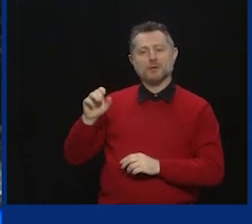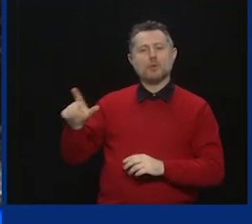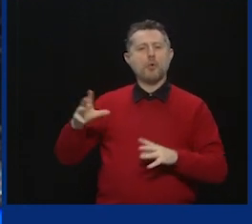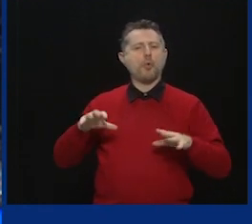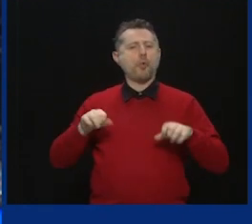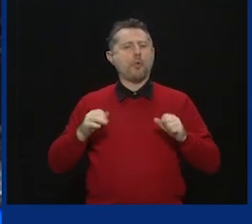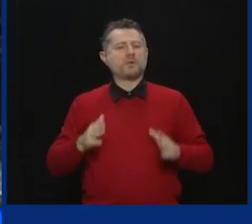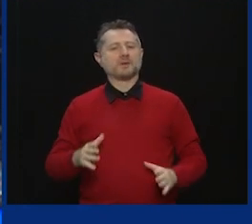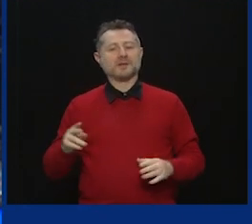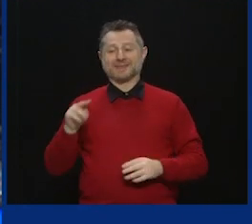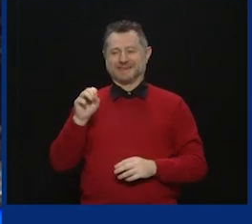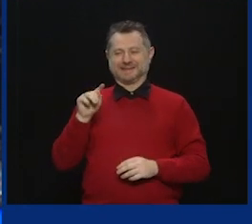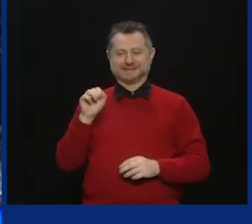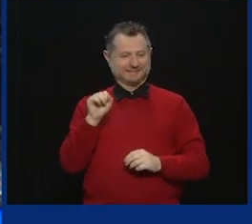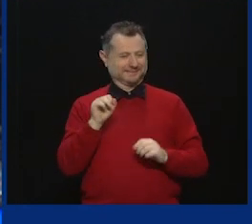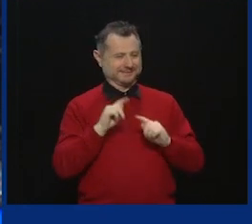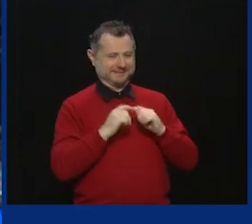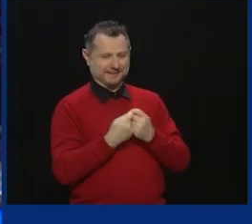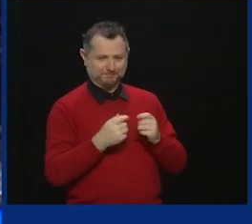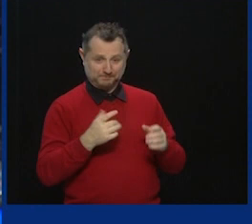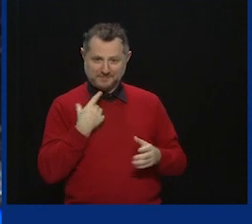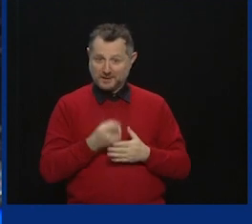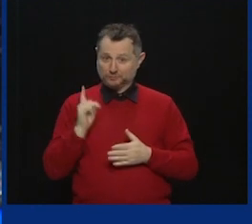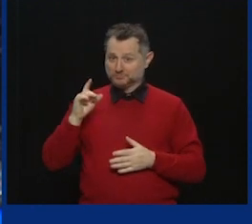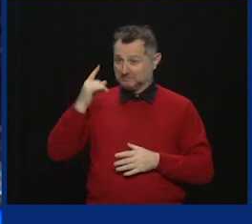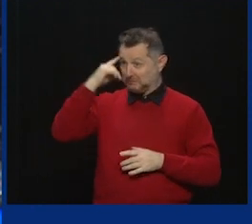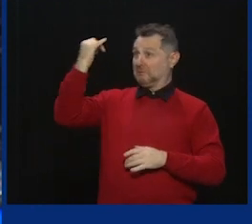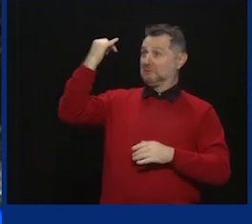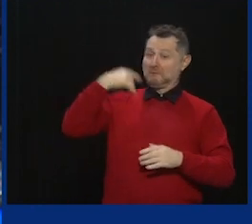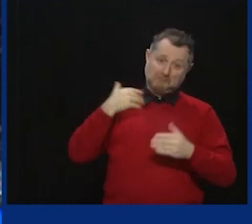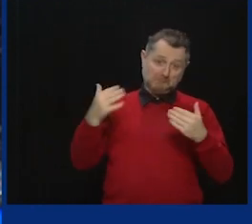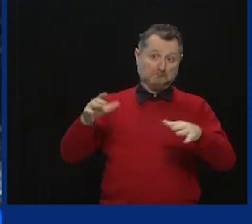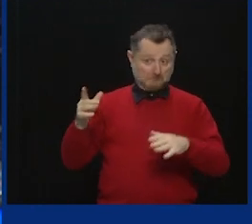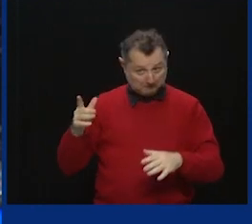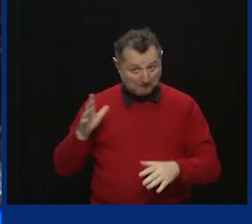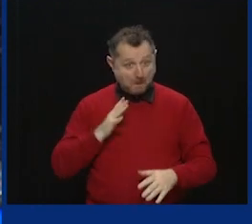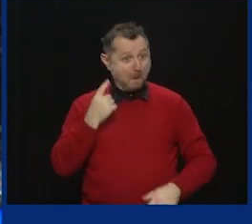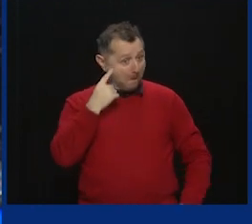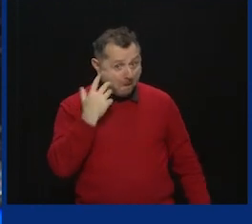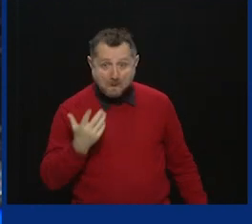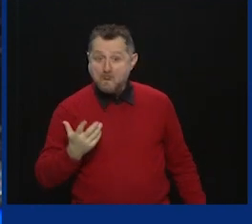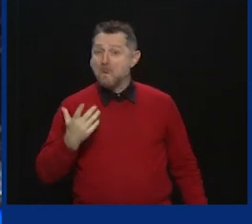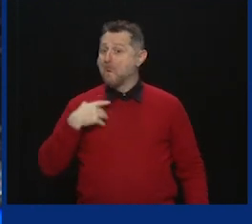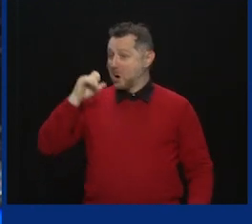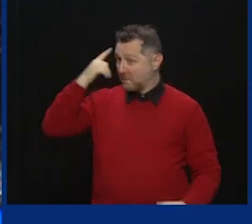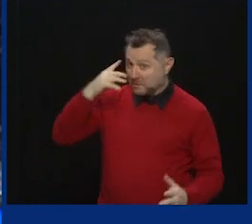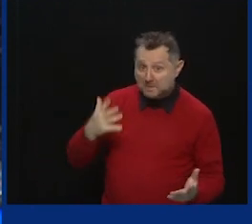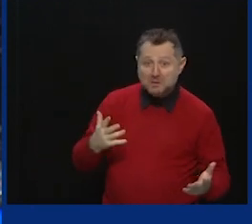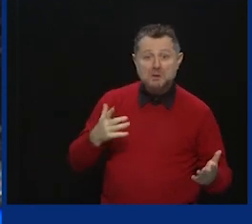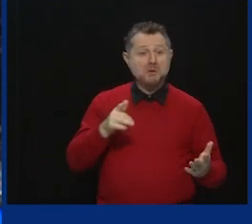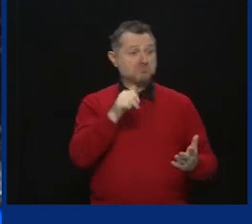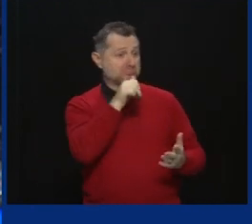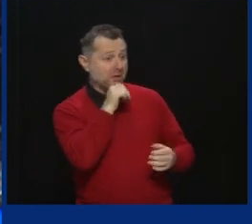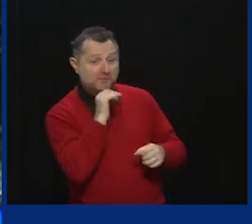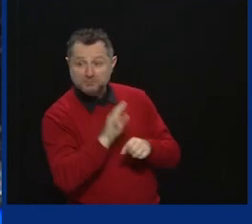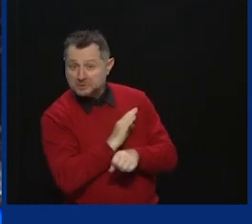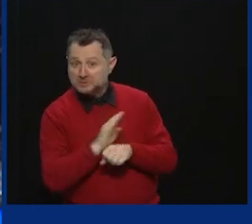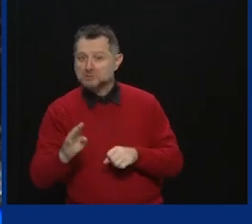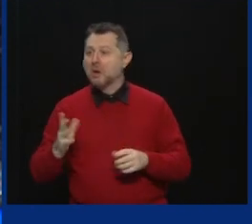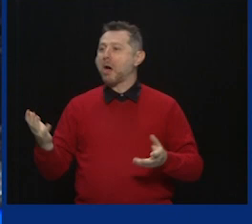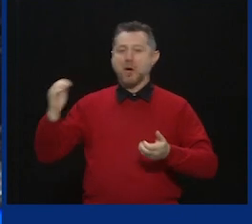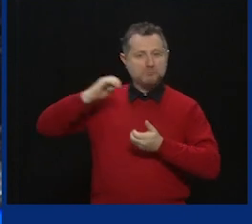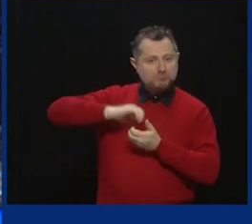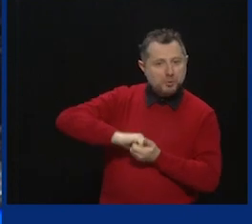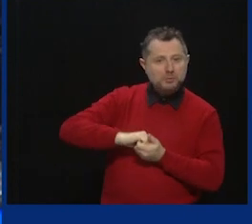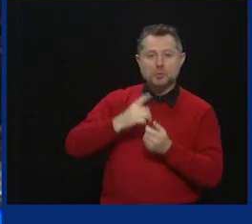think it's an example of how quickly and efficiently state and government and private industry can work together to make great things happen. So without